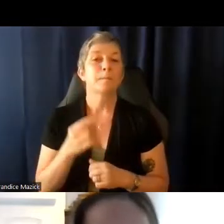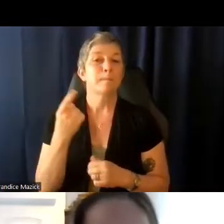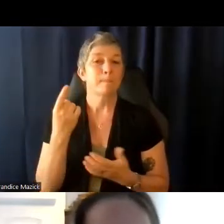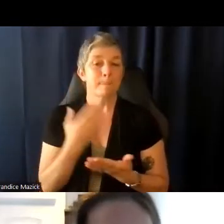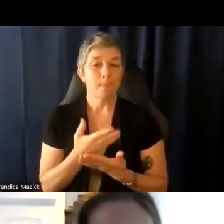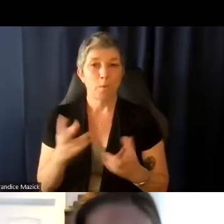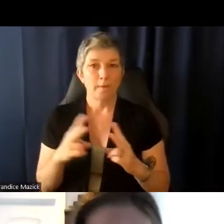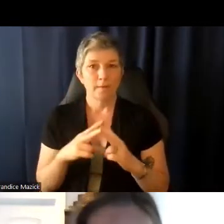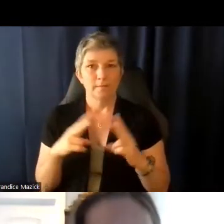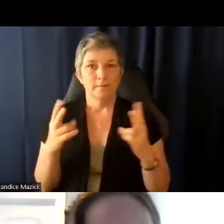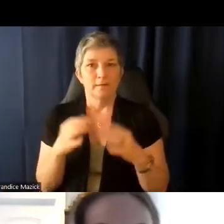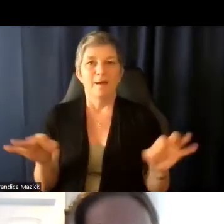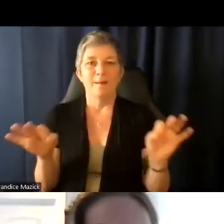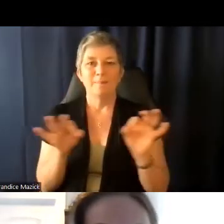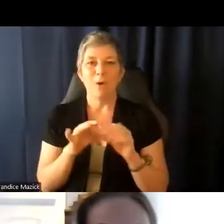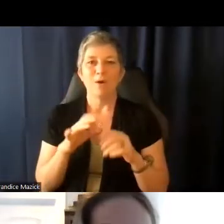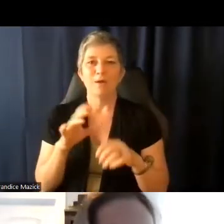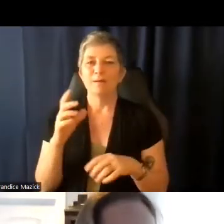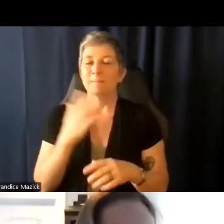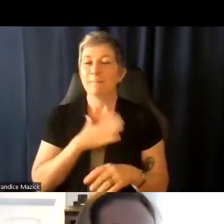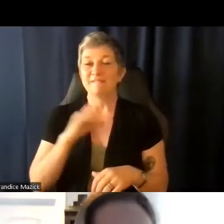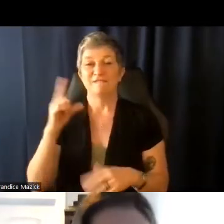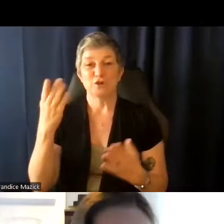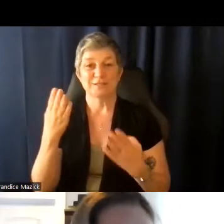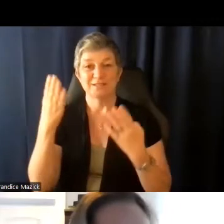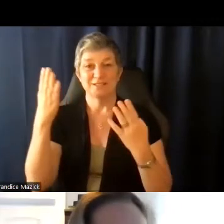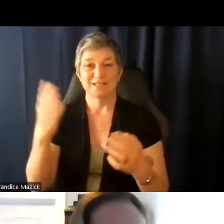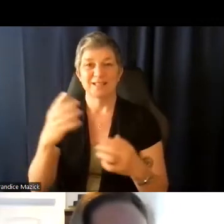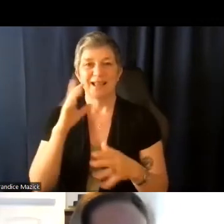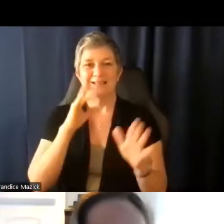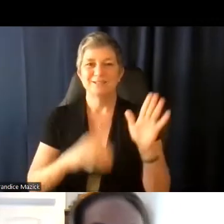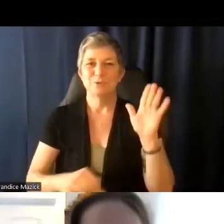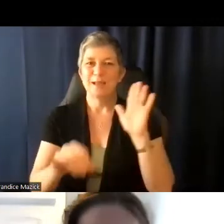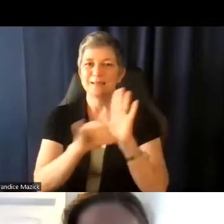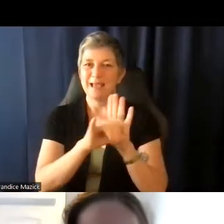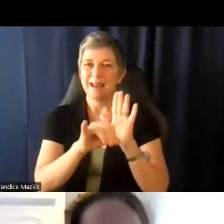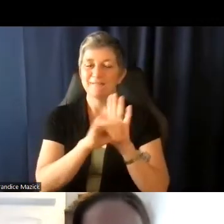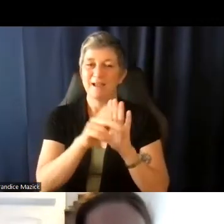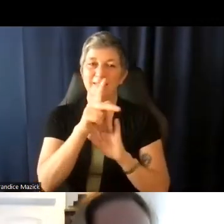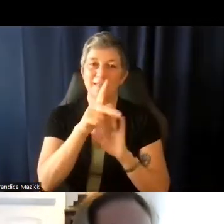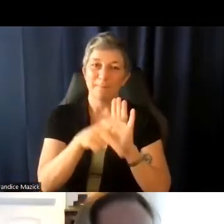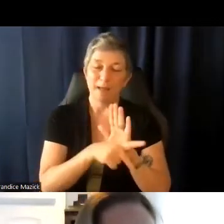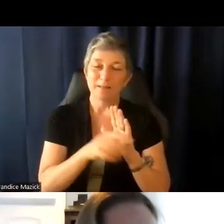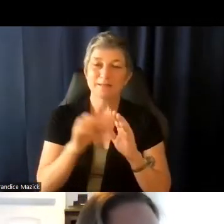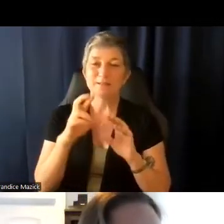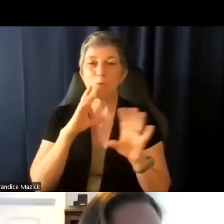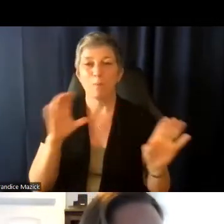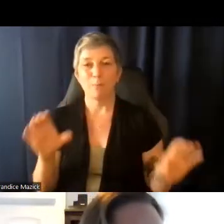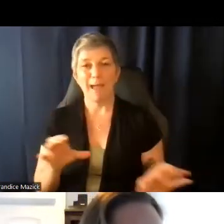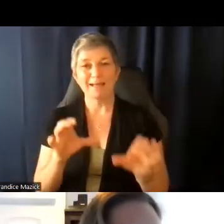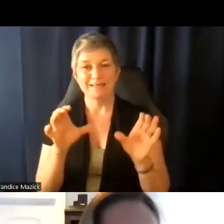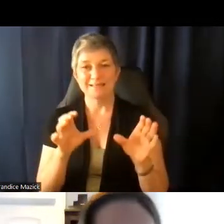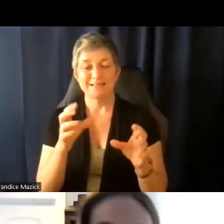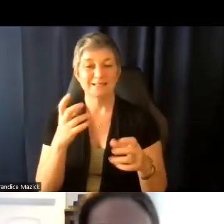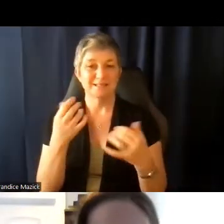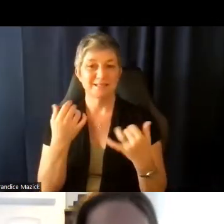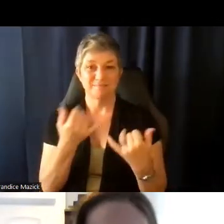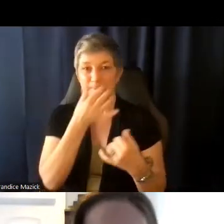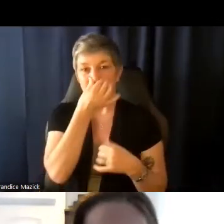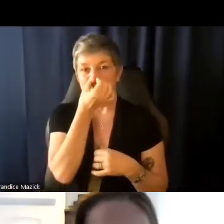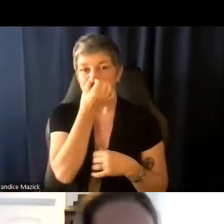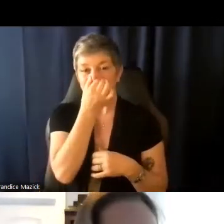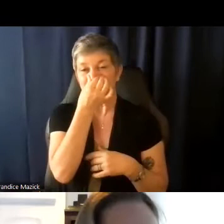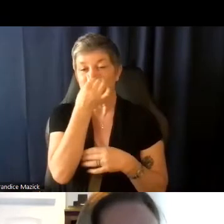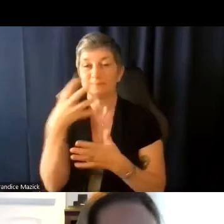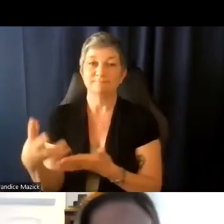very important to do, tip number one, is identify the policy or practice and get the details.